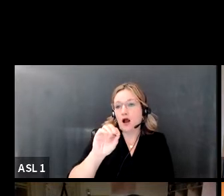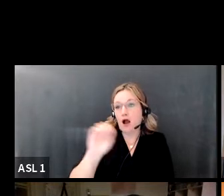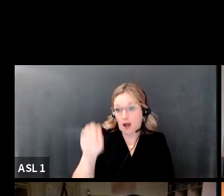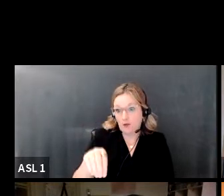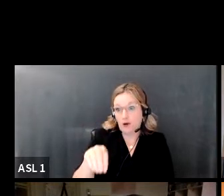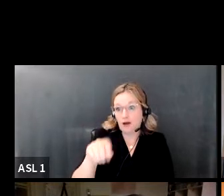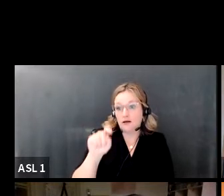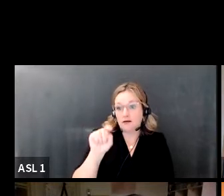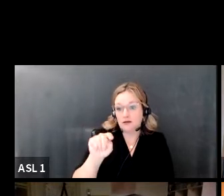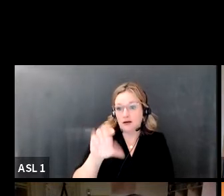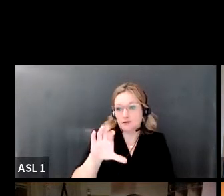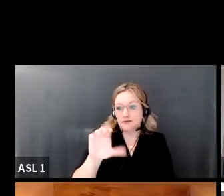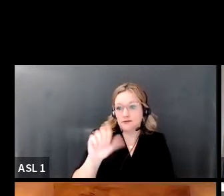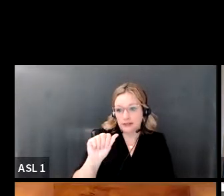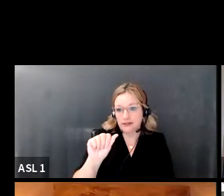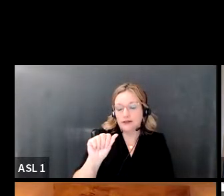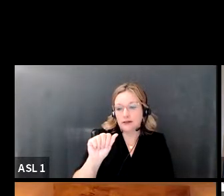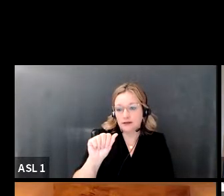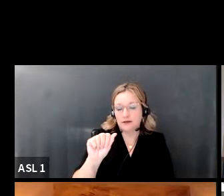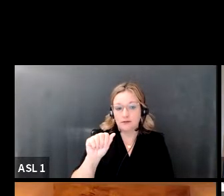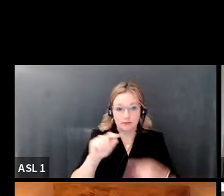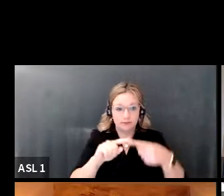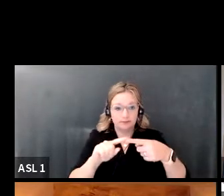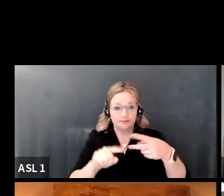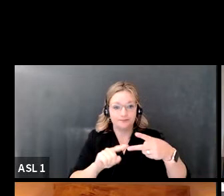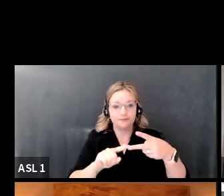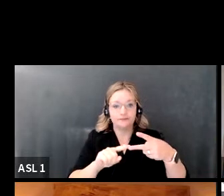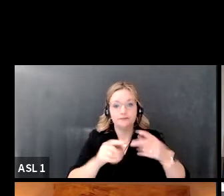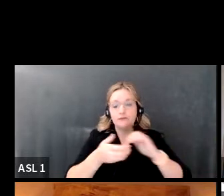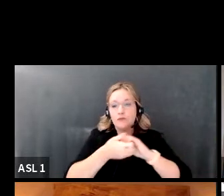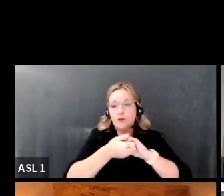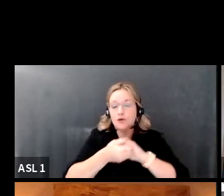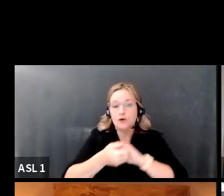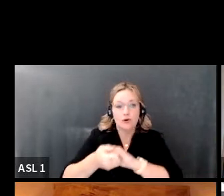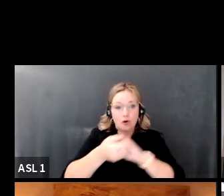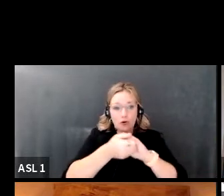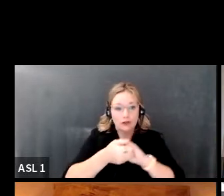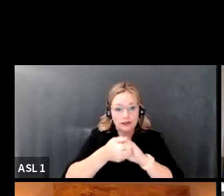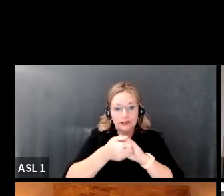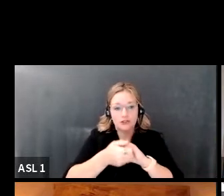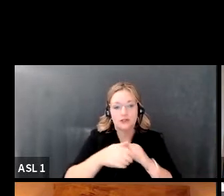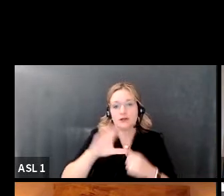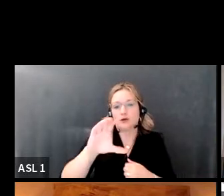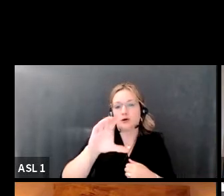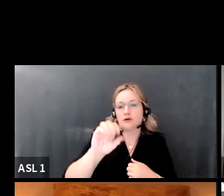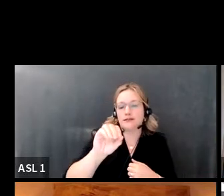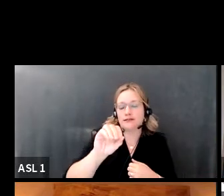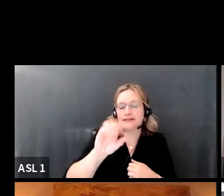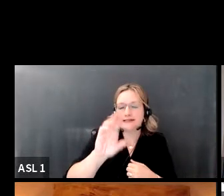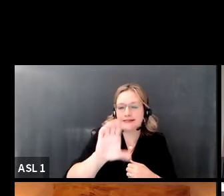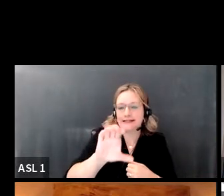dot ca uh also coalition against more surveillance c-a-m-s